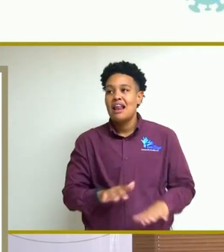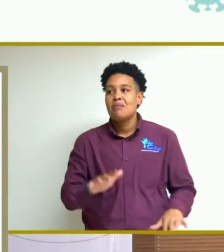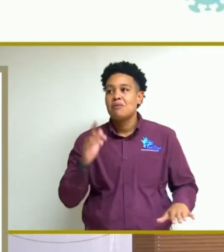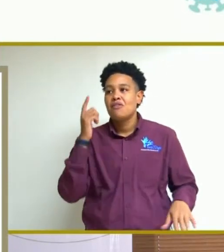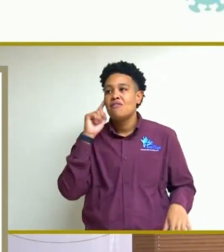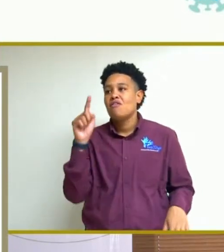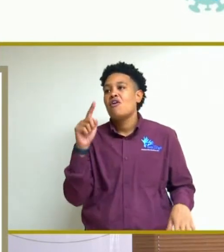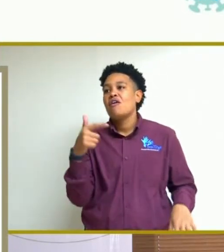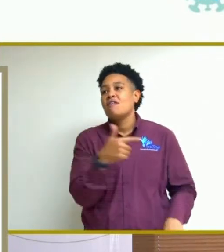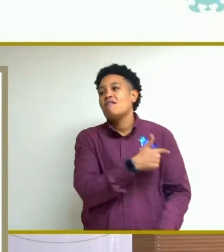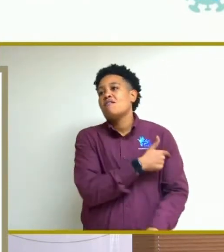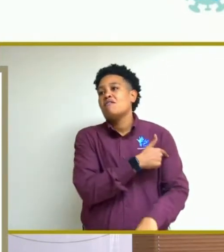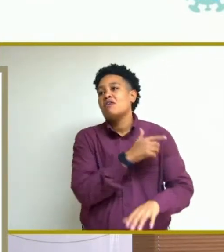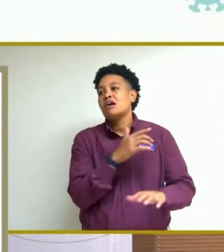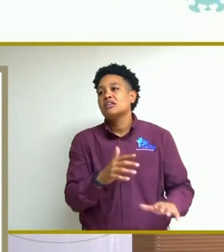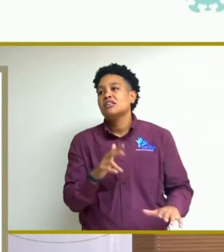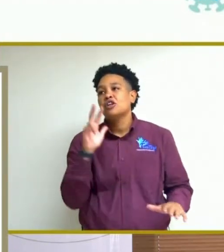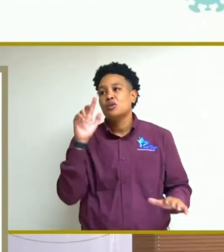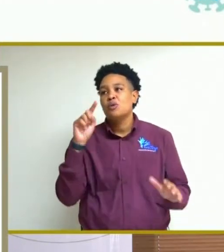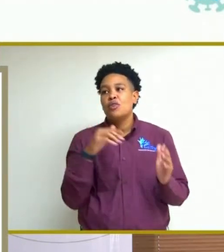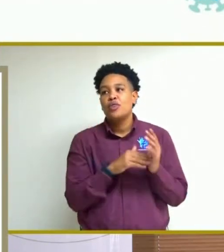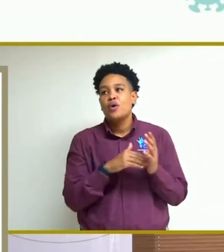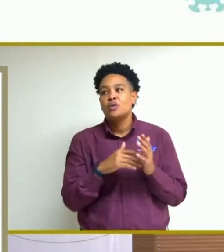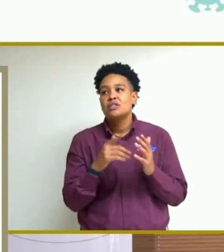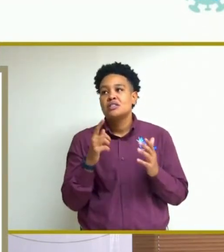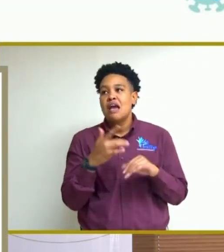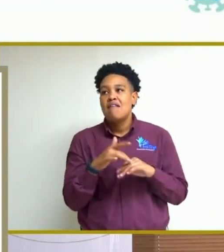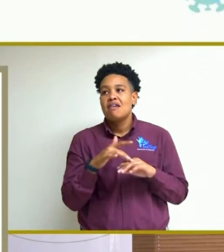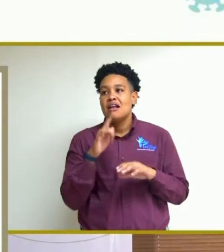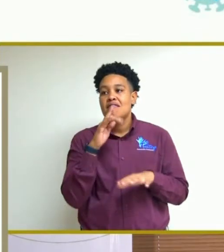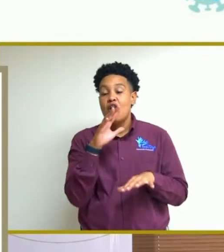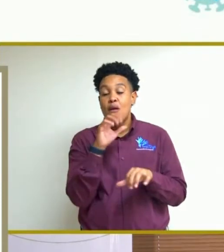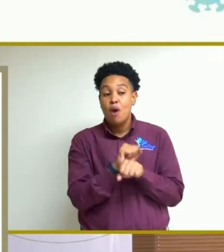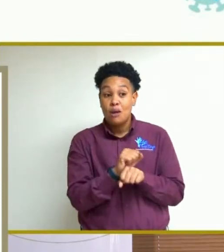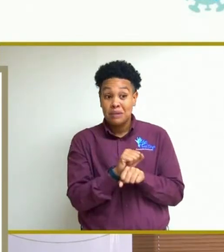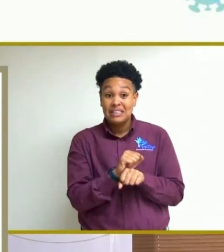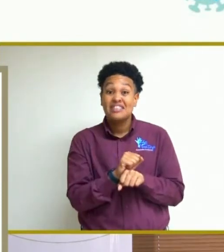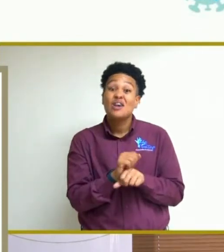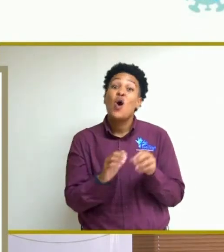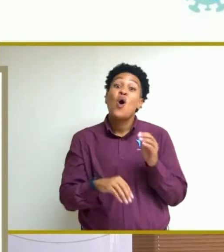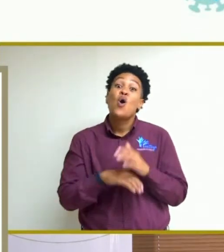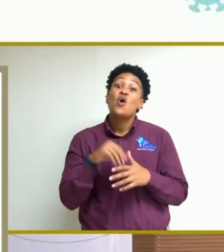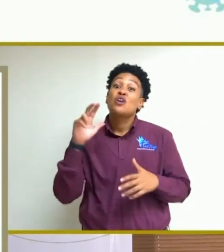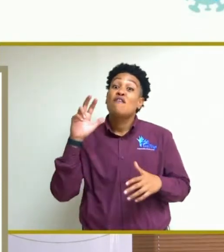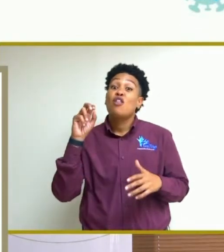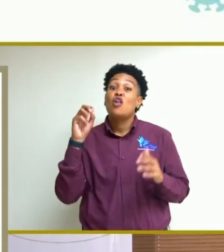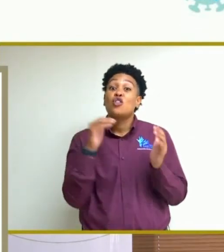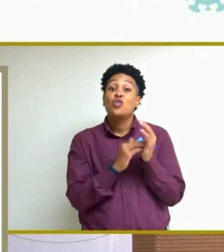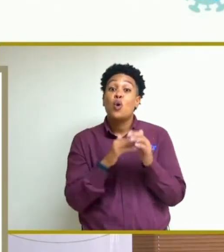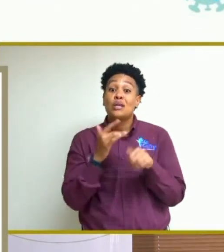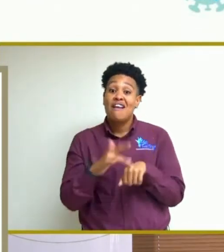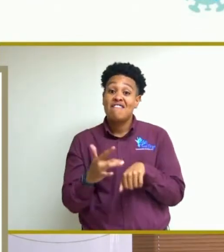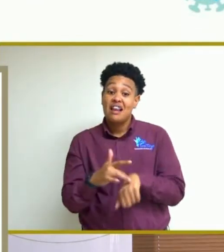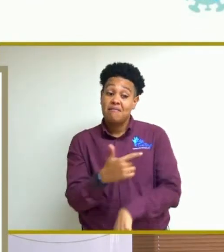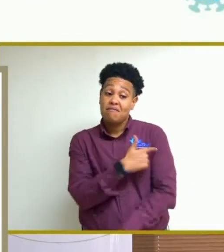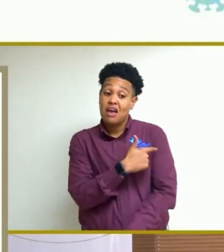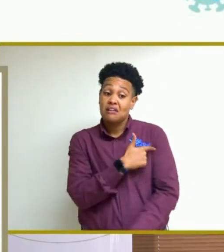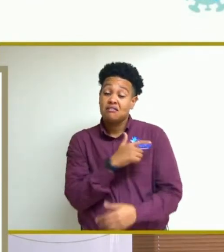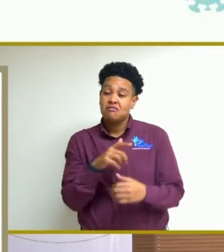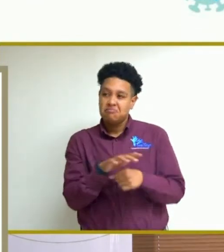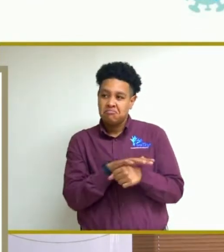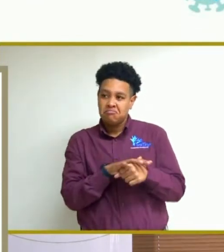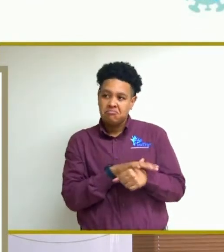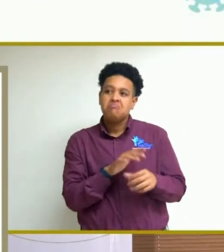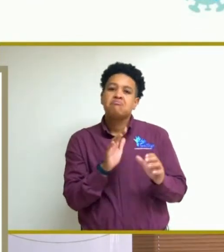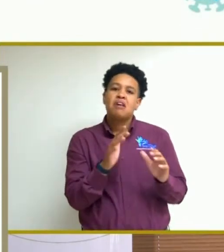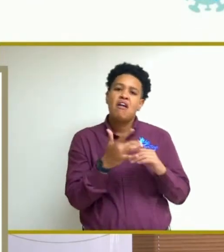for vaccination appointments. And of the 30,000 vaccination slots that are available, or 31,000